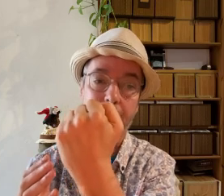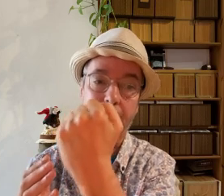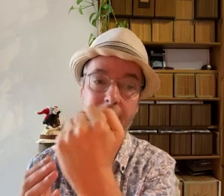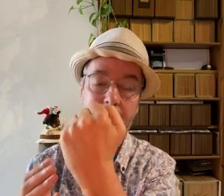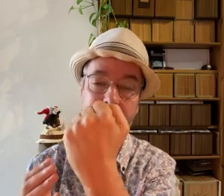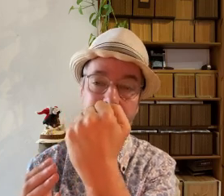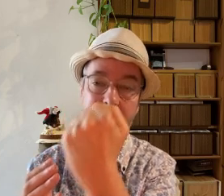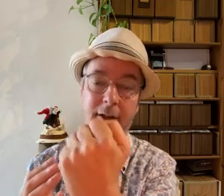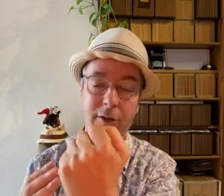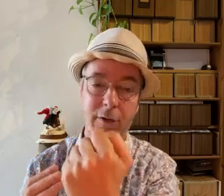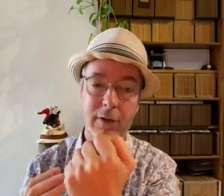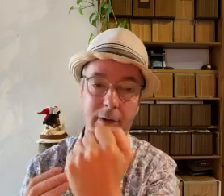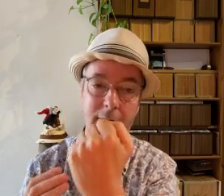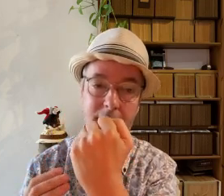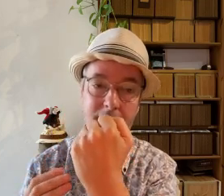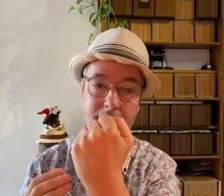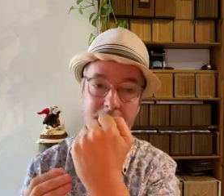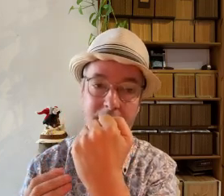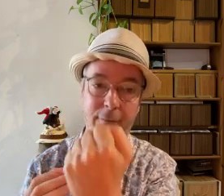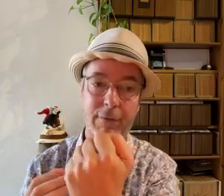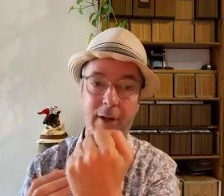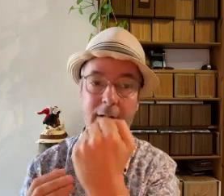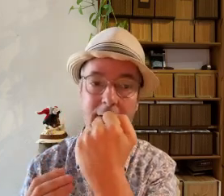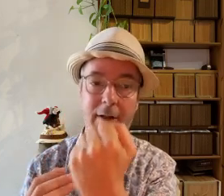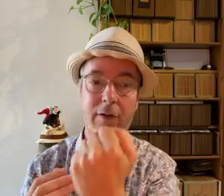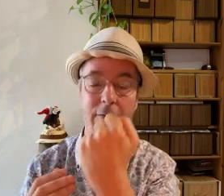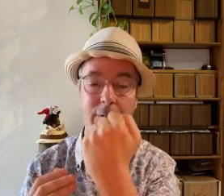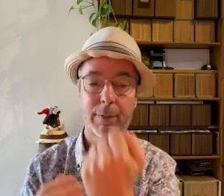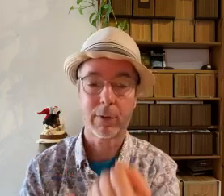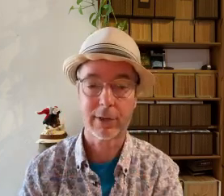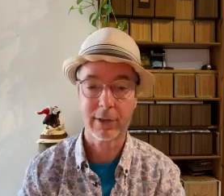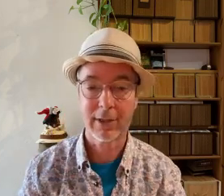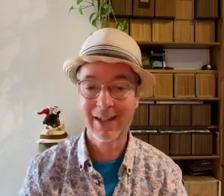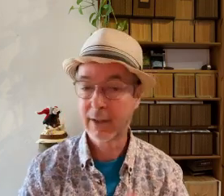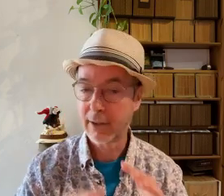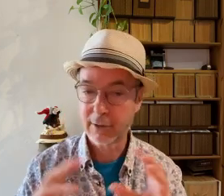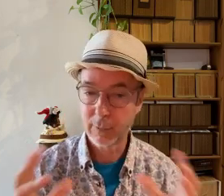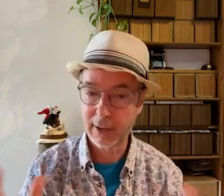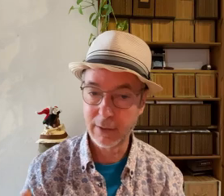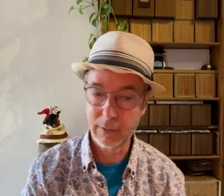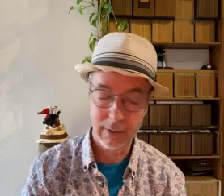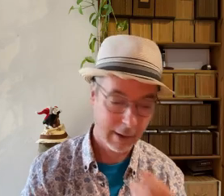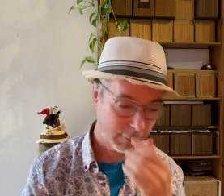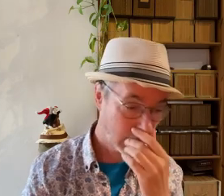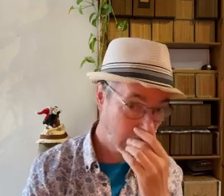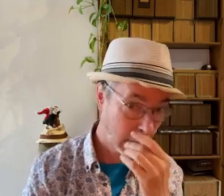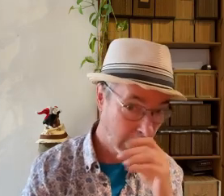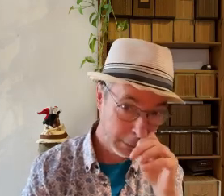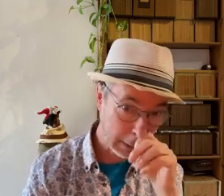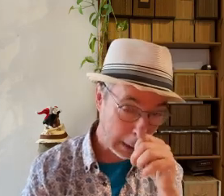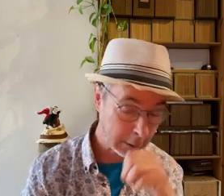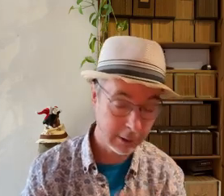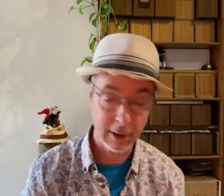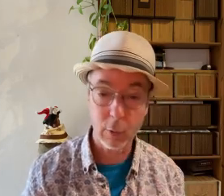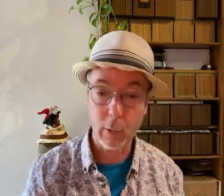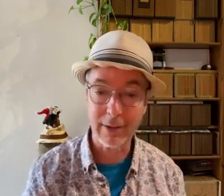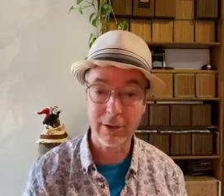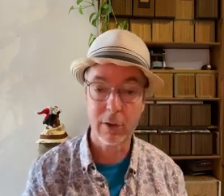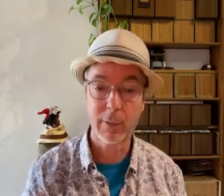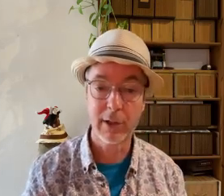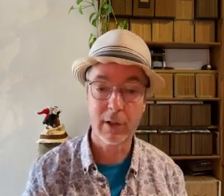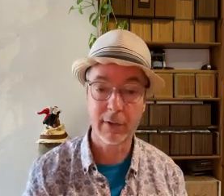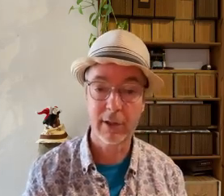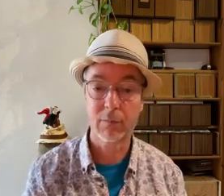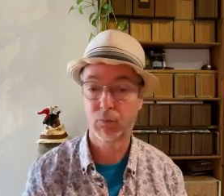important thing that gets that is left in the end of the process. That's the way you have to learn to associate what